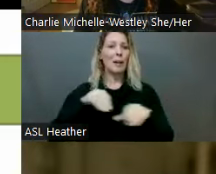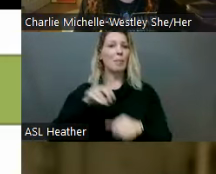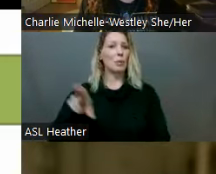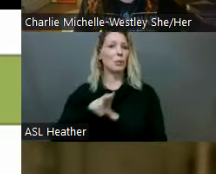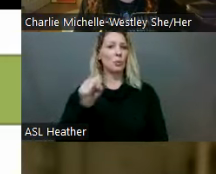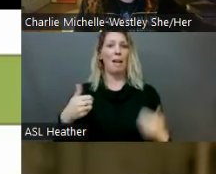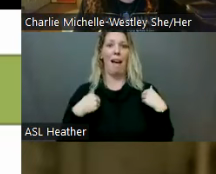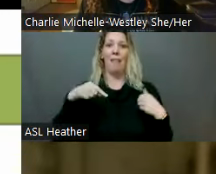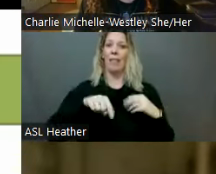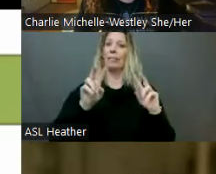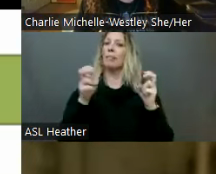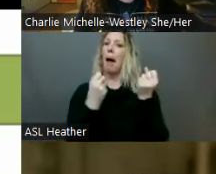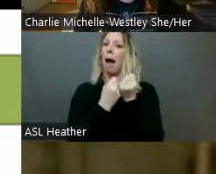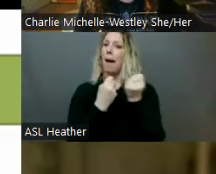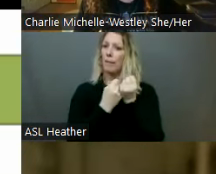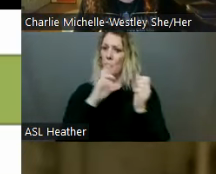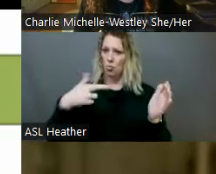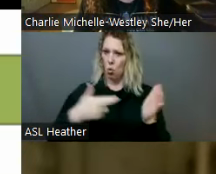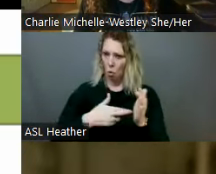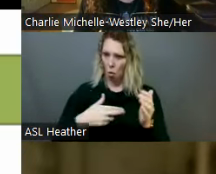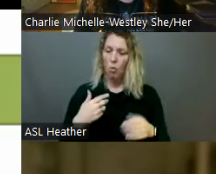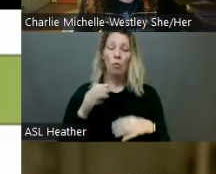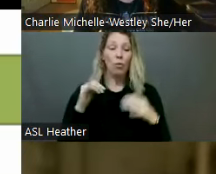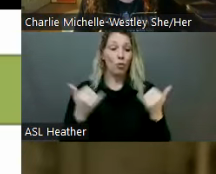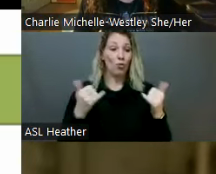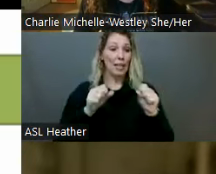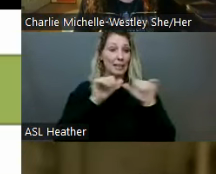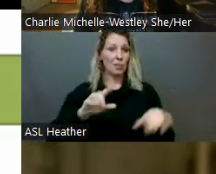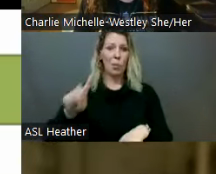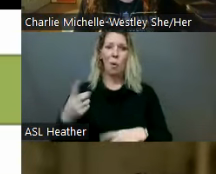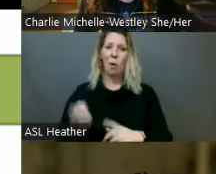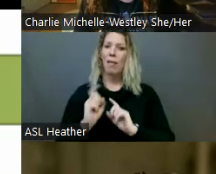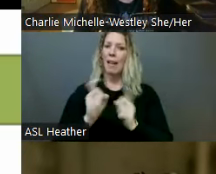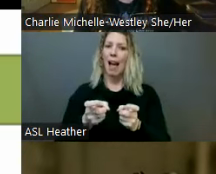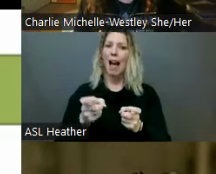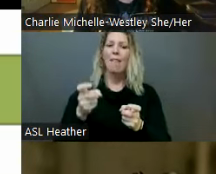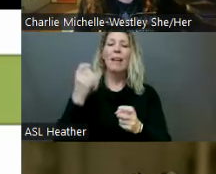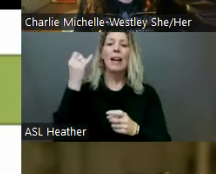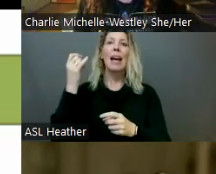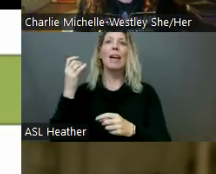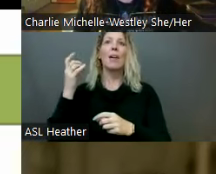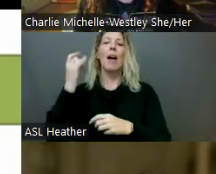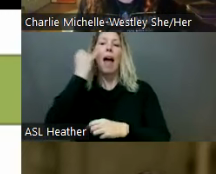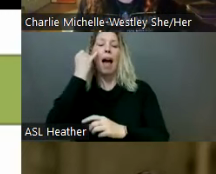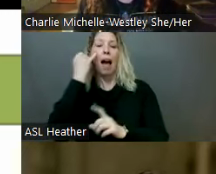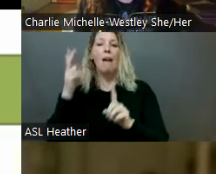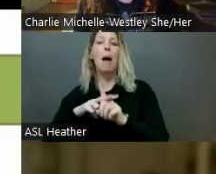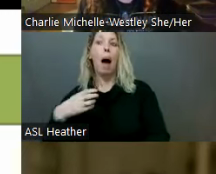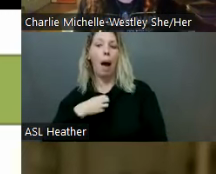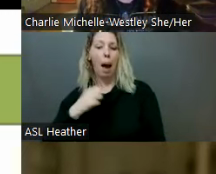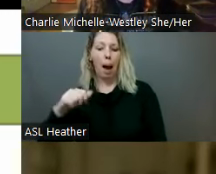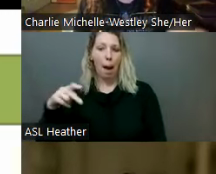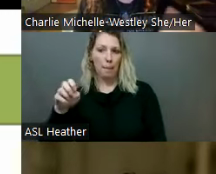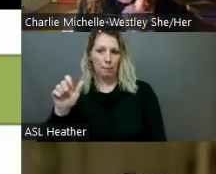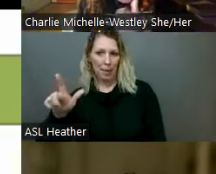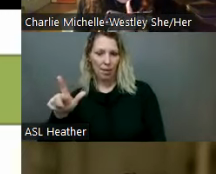advocate role. And notably, the current system only provides one at the appeal level. And this advocate will be with them